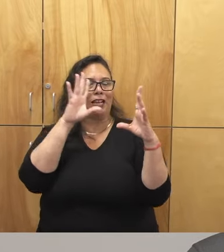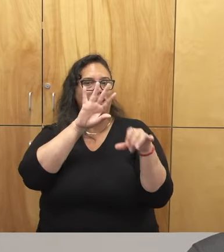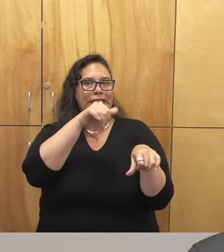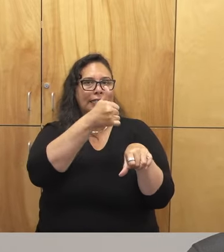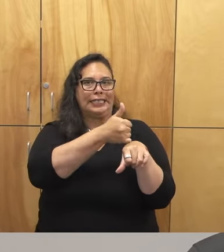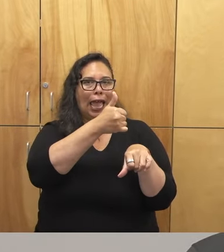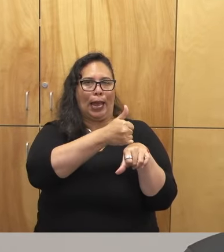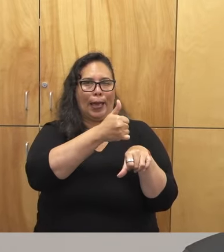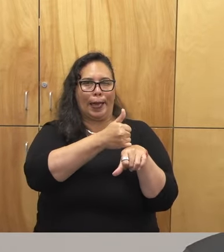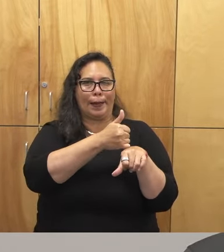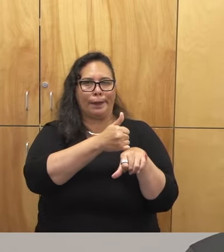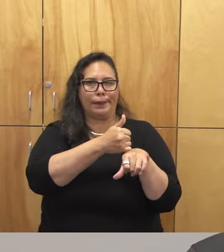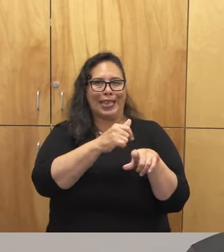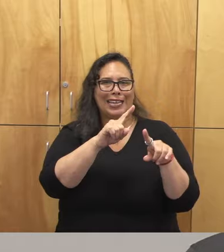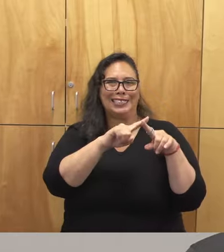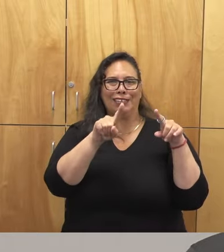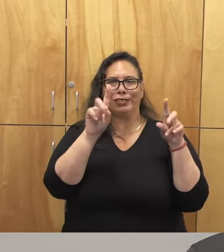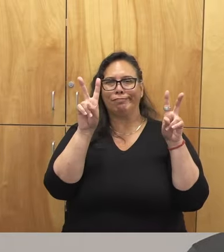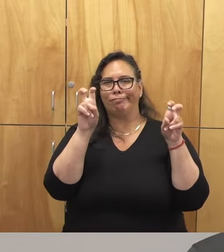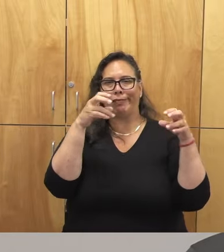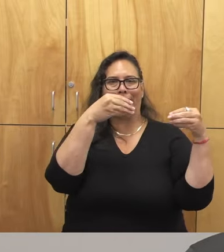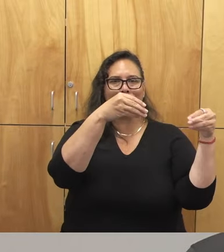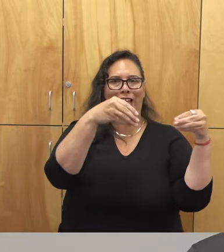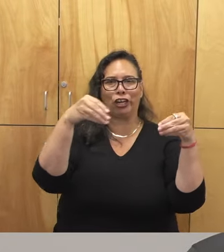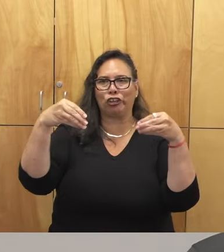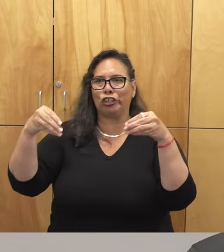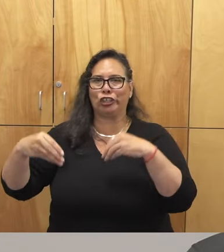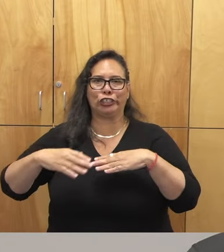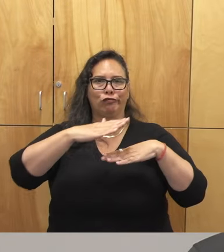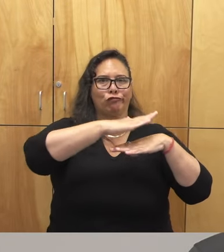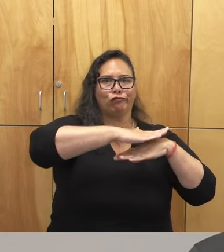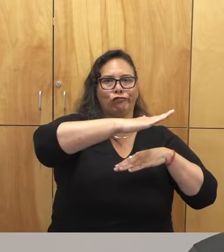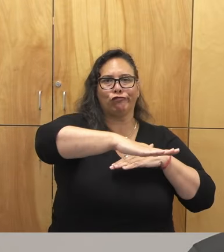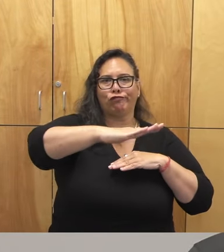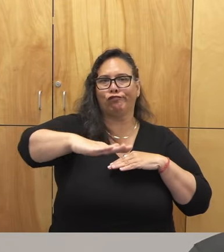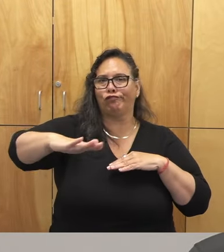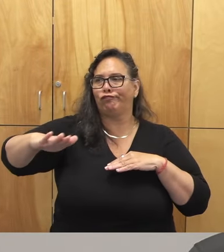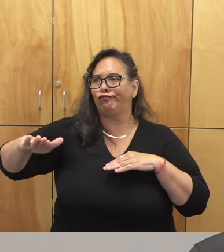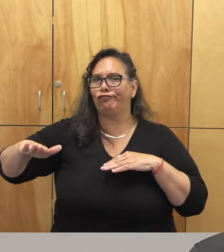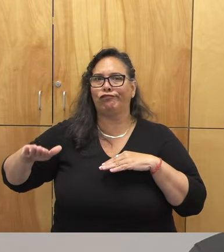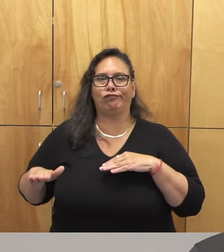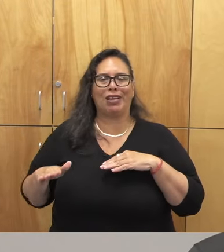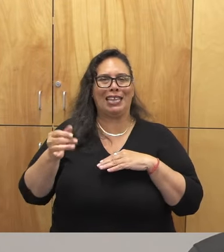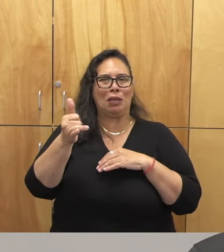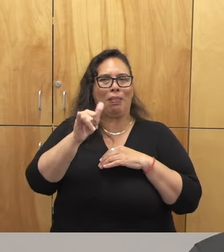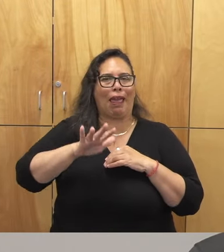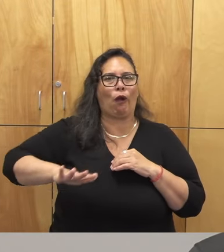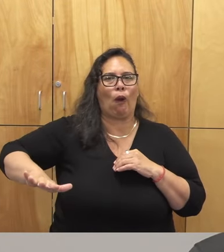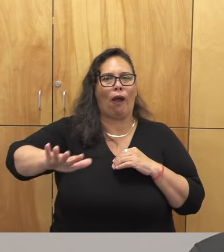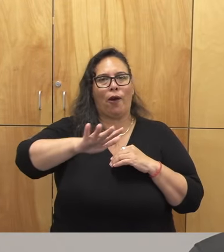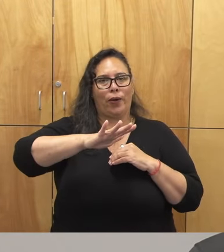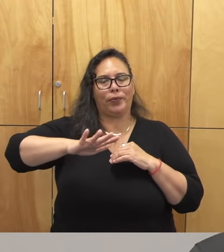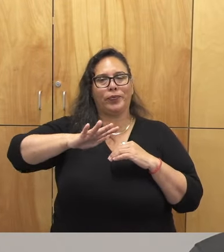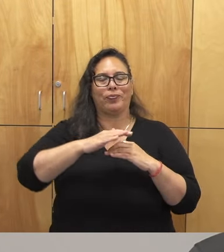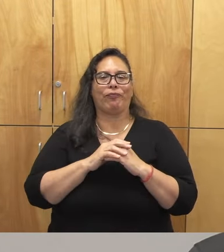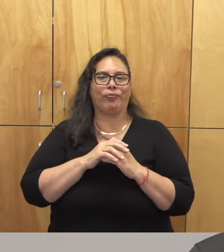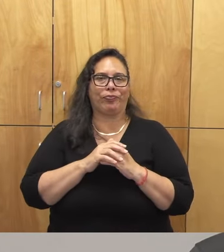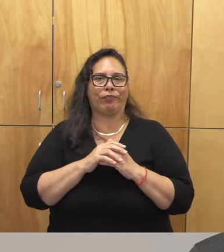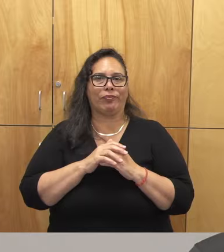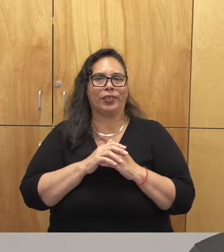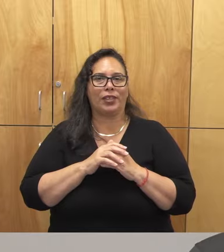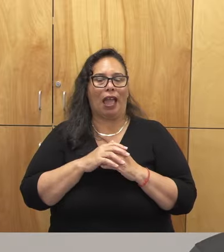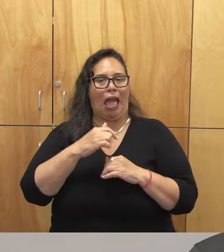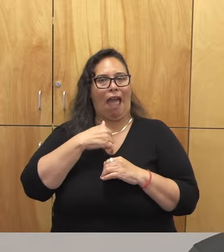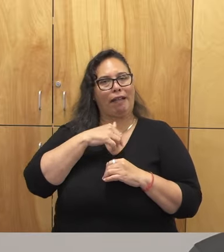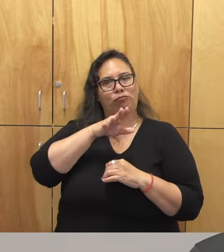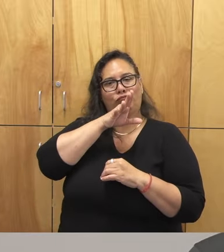where it was kind of different vendors in a corner of the playground. And I spoke to